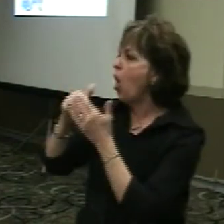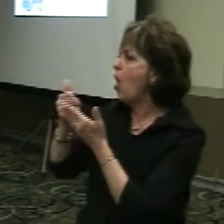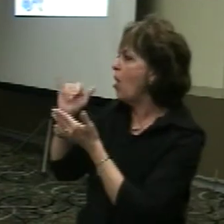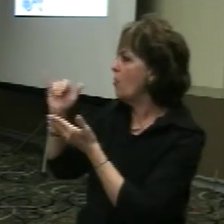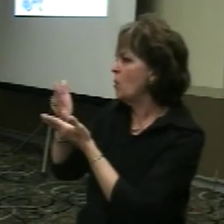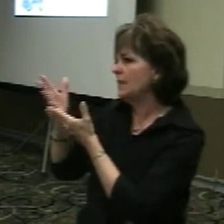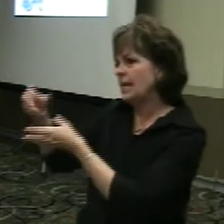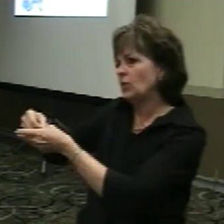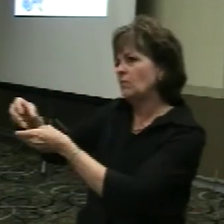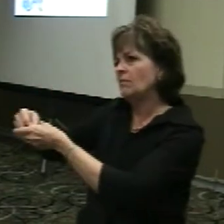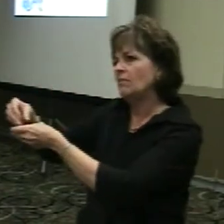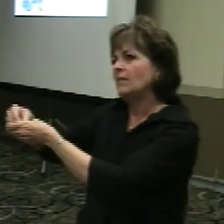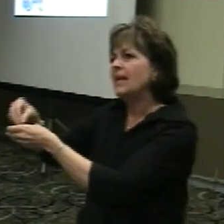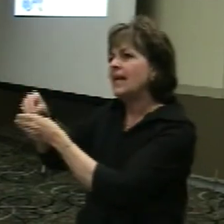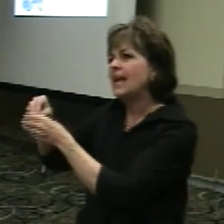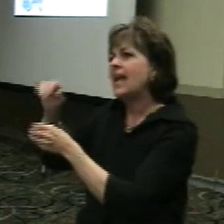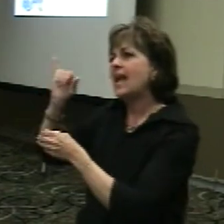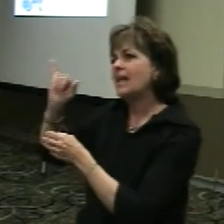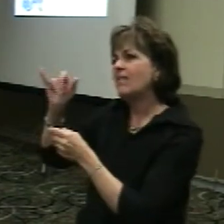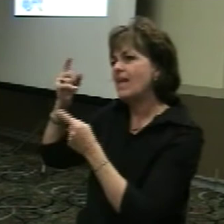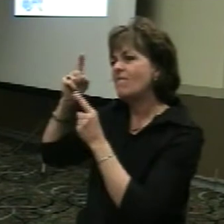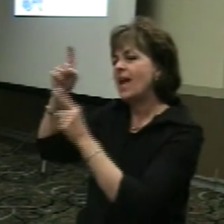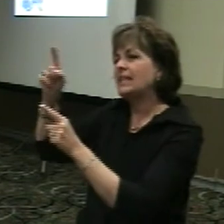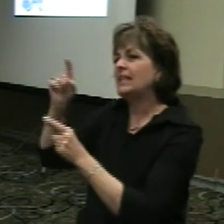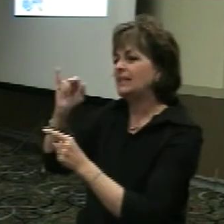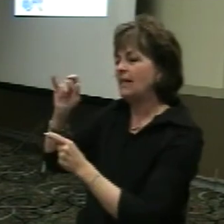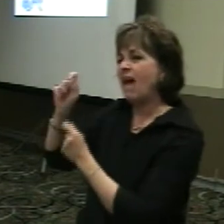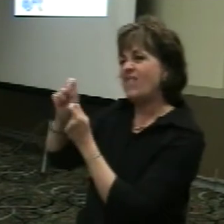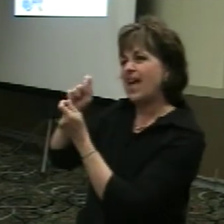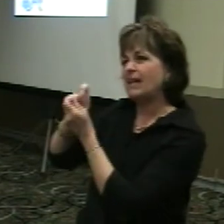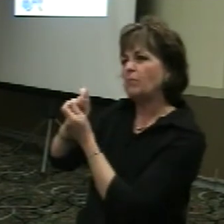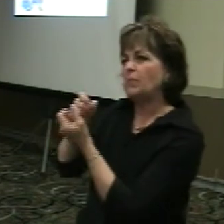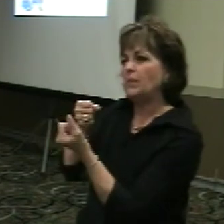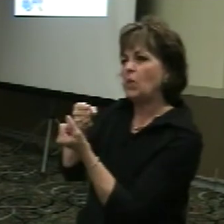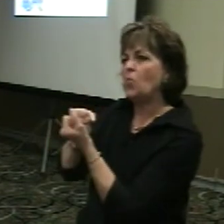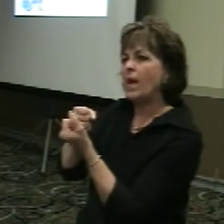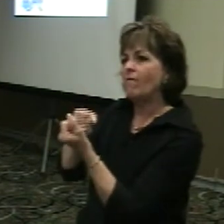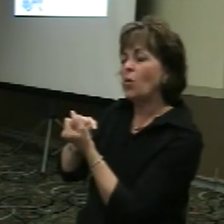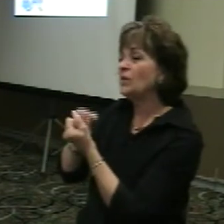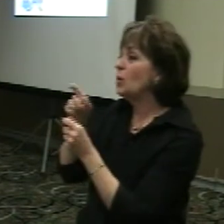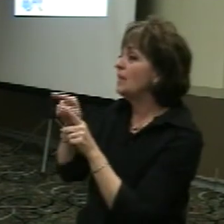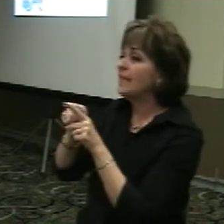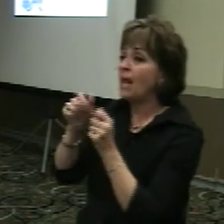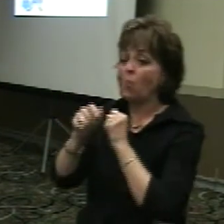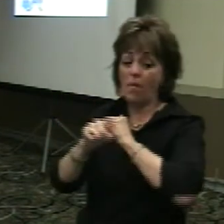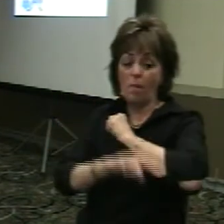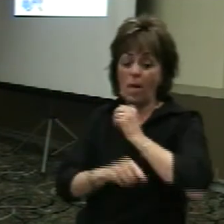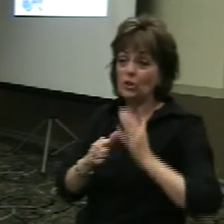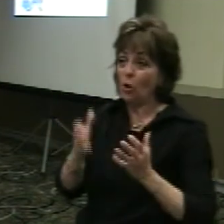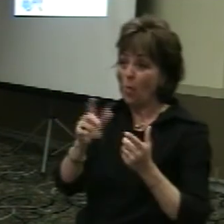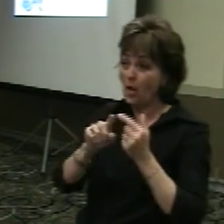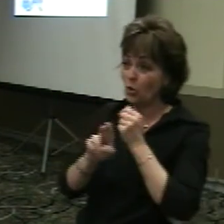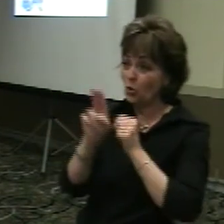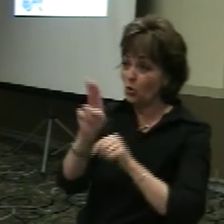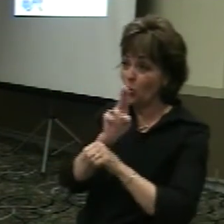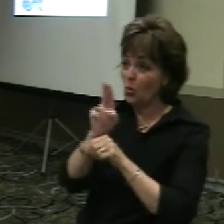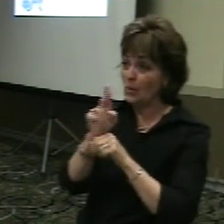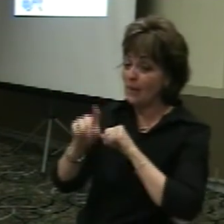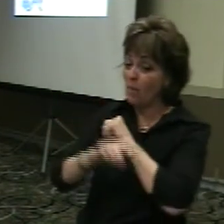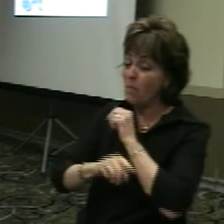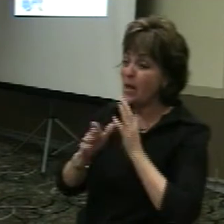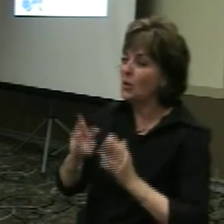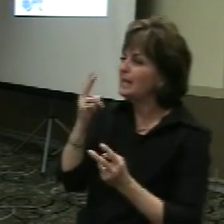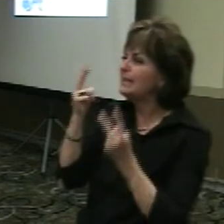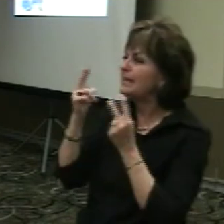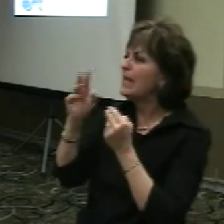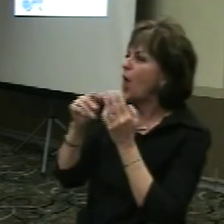a factor in the effectiveness of a given reinforcer, okay? The same thing with a punisher. If I want to use a punisher, because